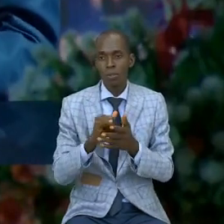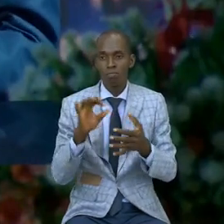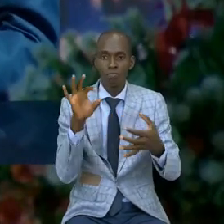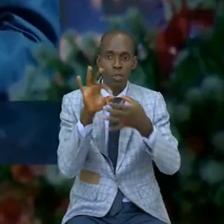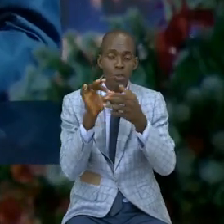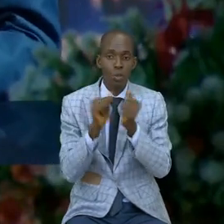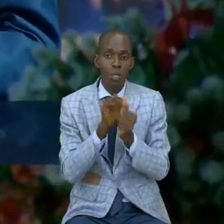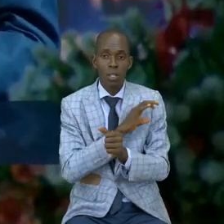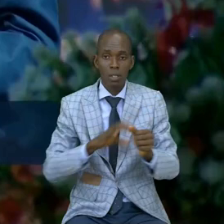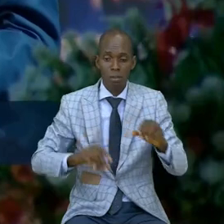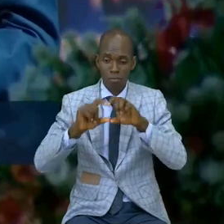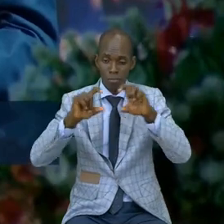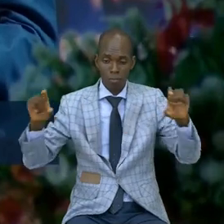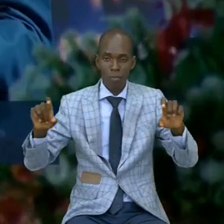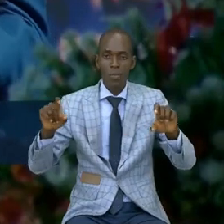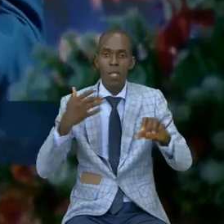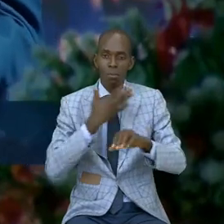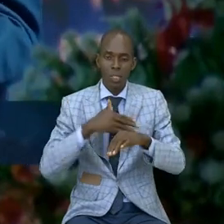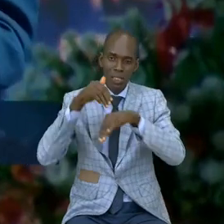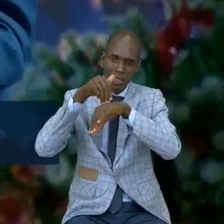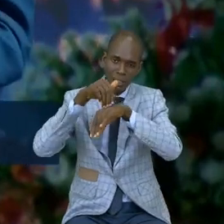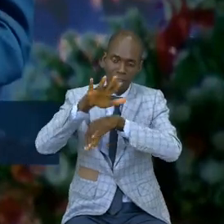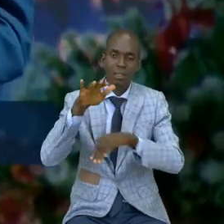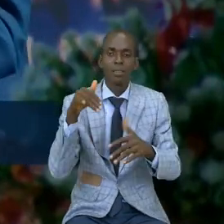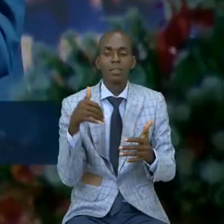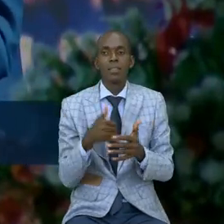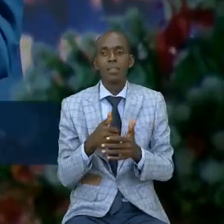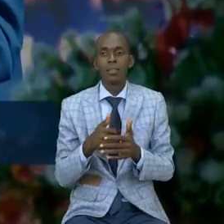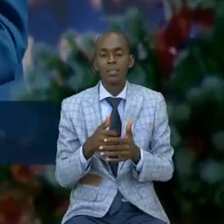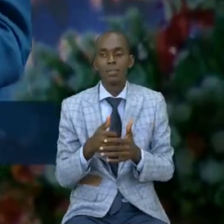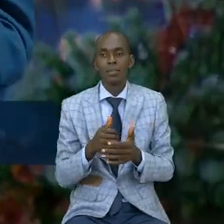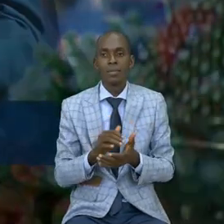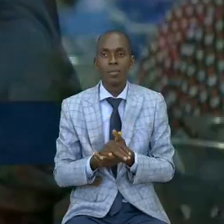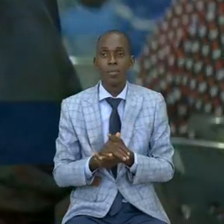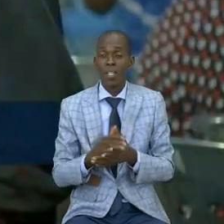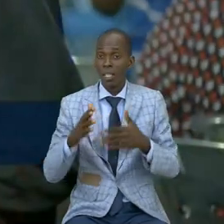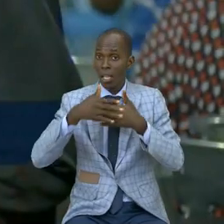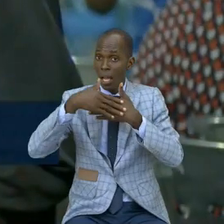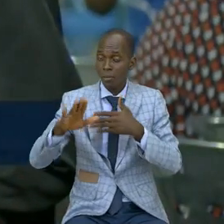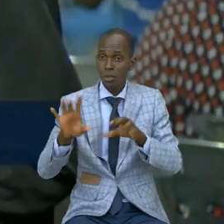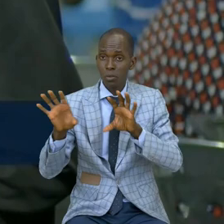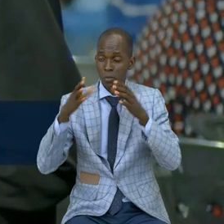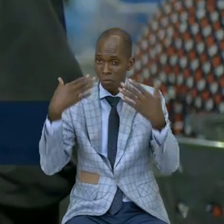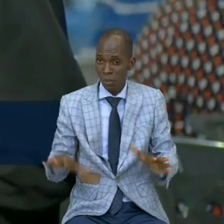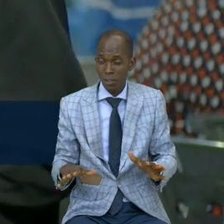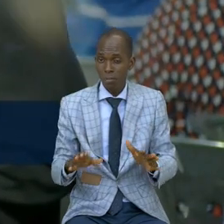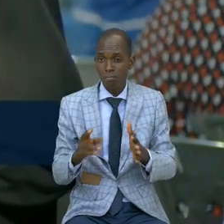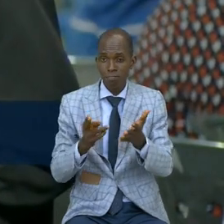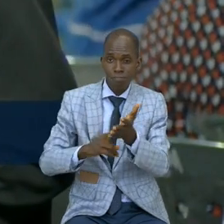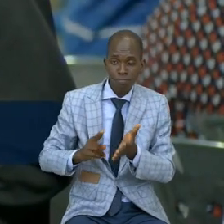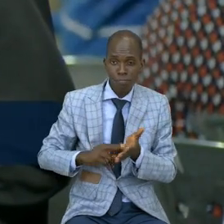Take the proper address, their names. If you are there, you should be praying. If you are not one of the